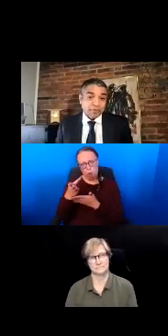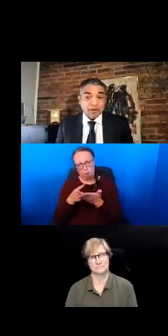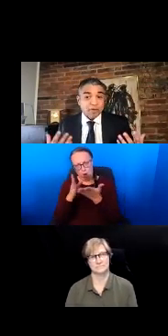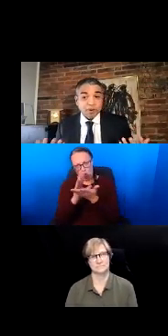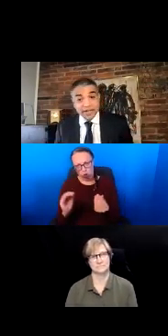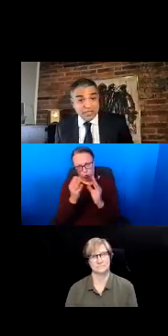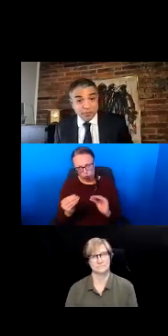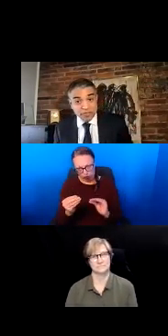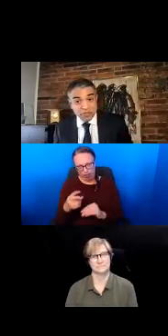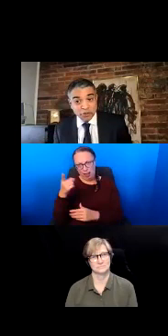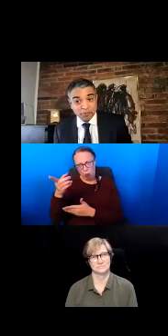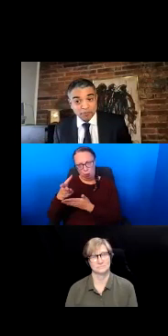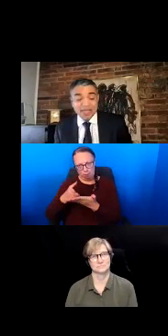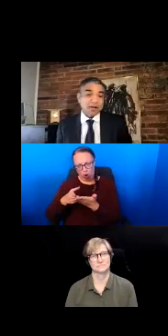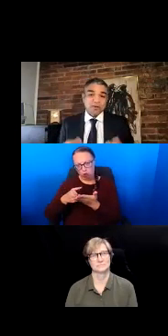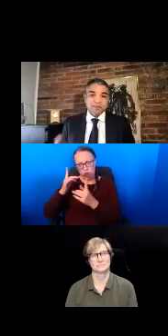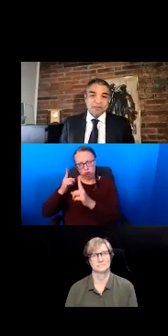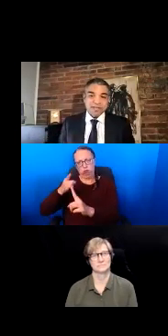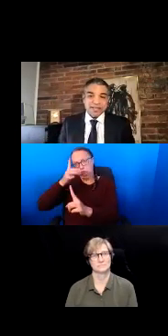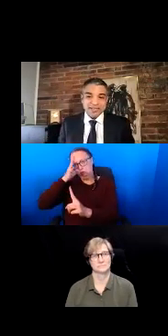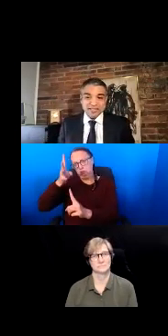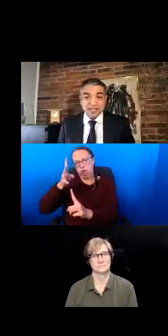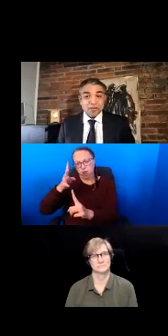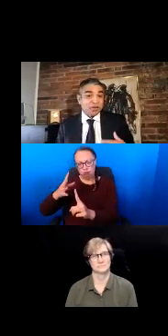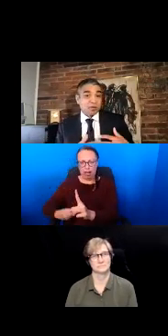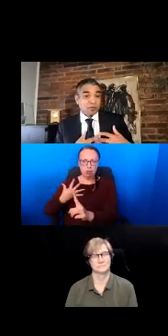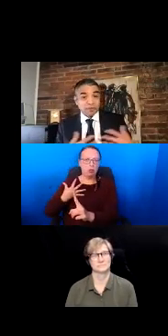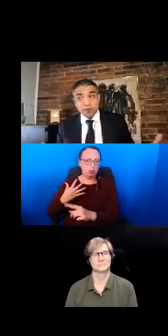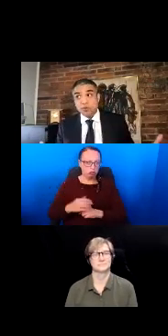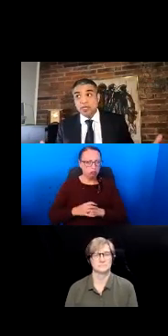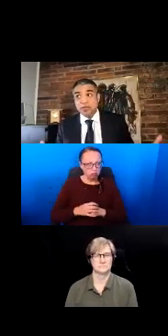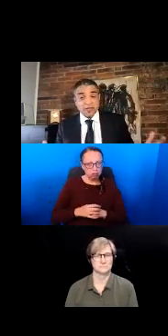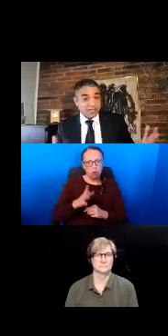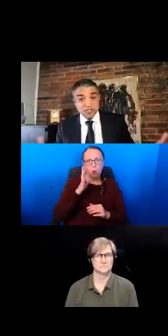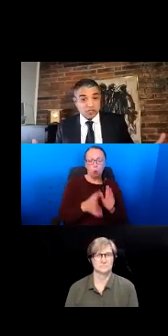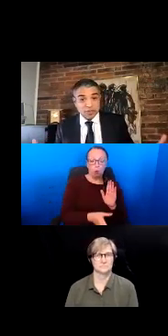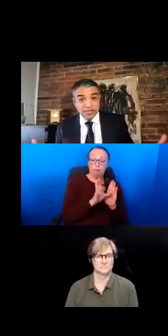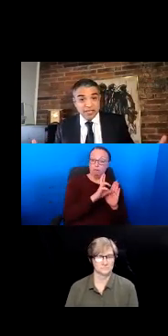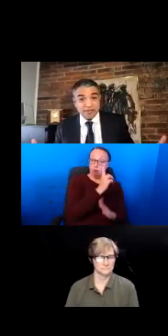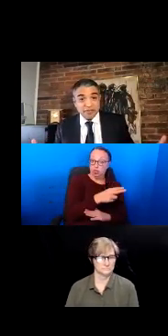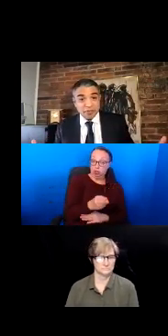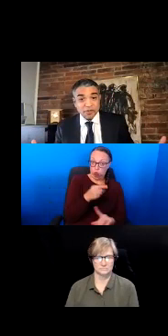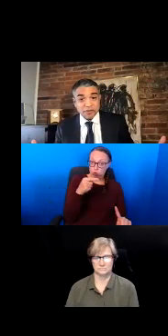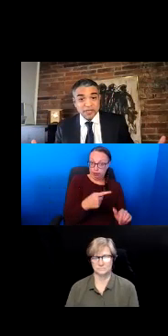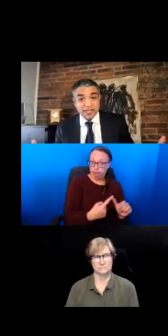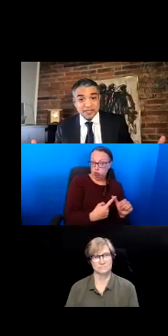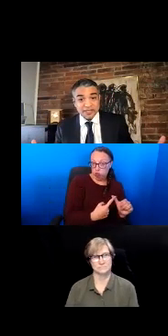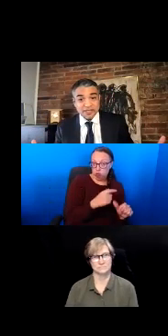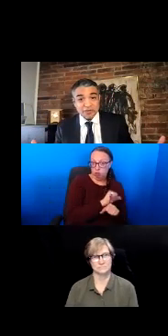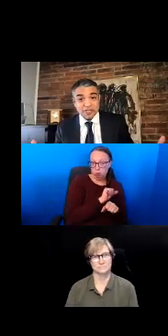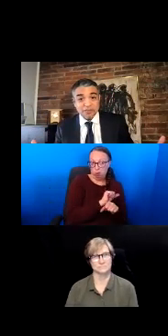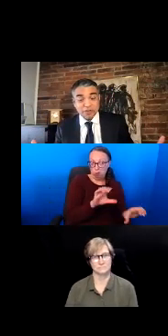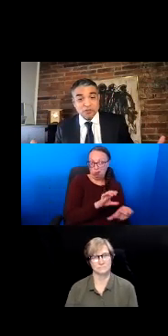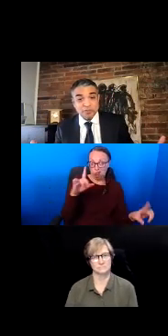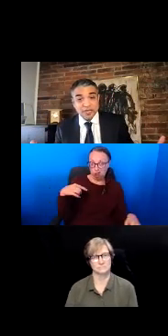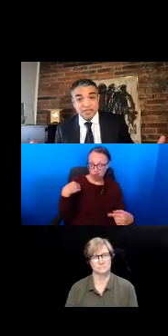allegorical, and one part aspirational. And what I mean by that is we're going to review the history of the work that we had done. So